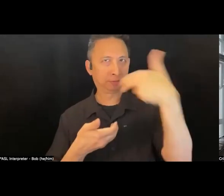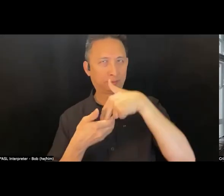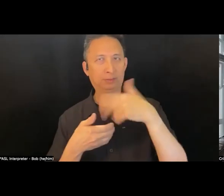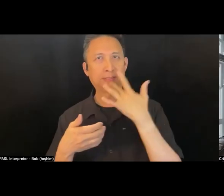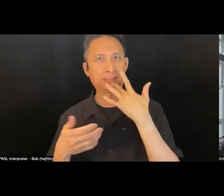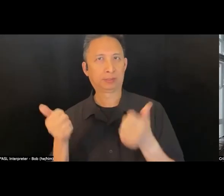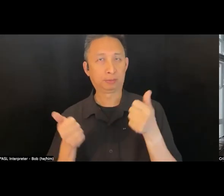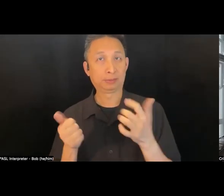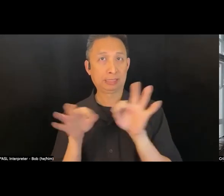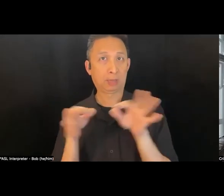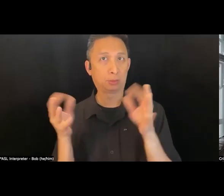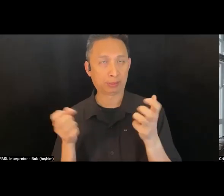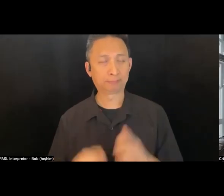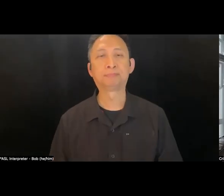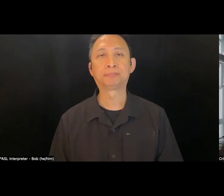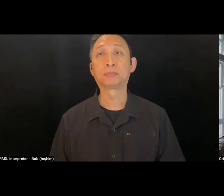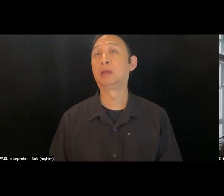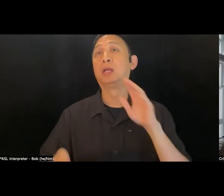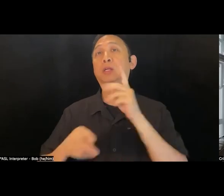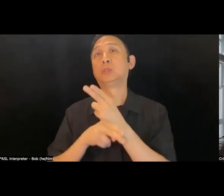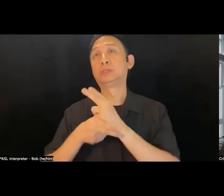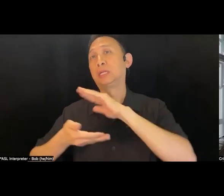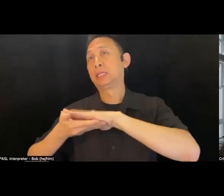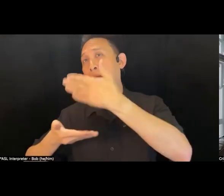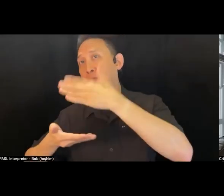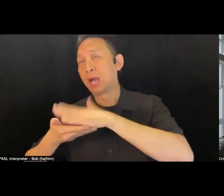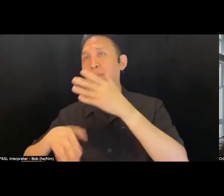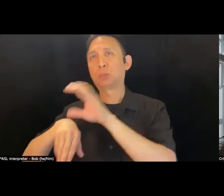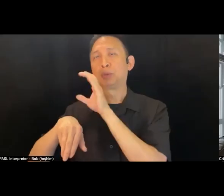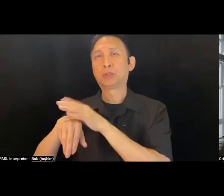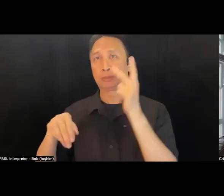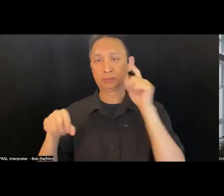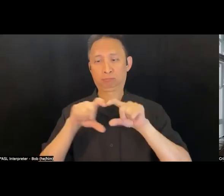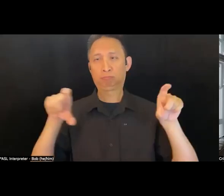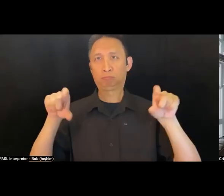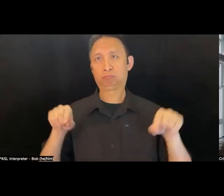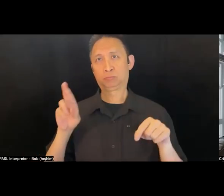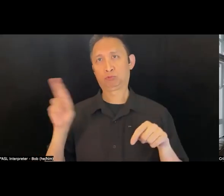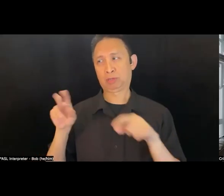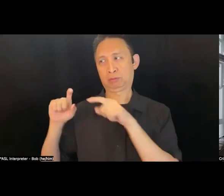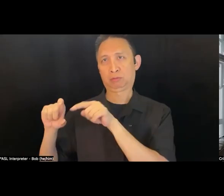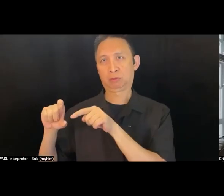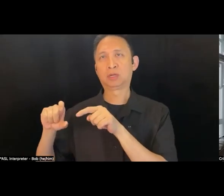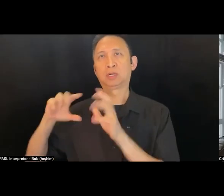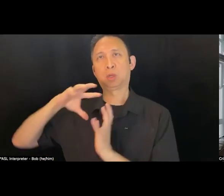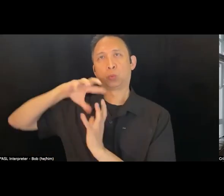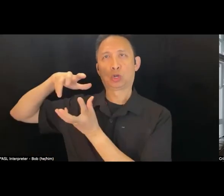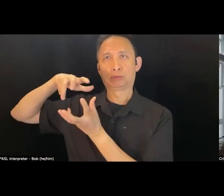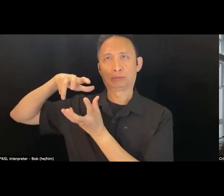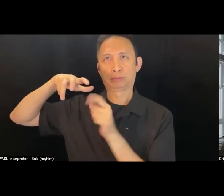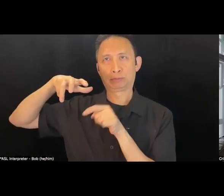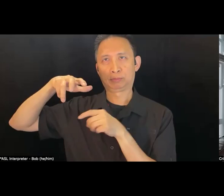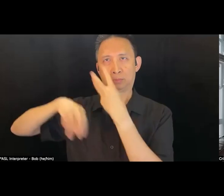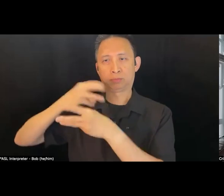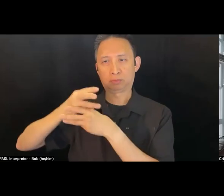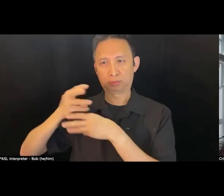if you're coming in from a laptop or a personal computer, you see on the bottom right of your Zoom screen a